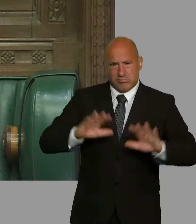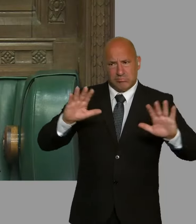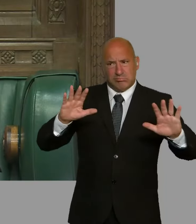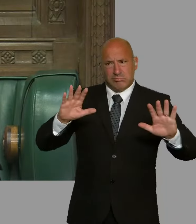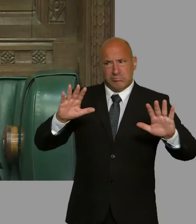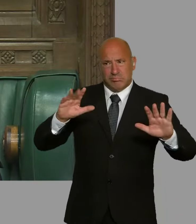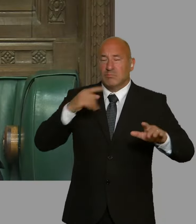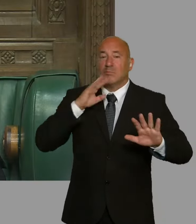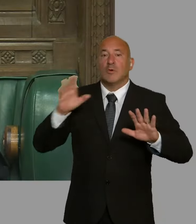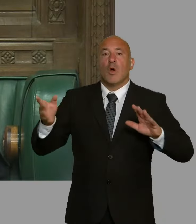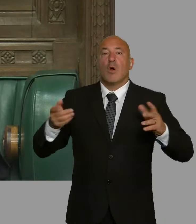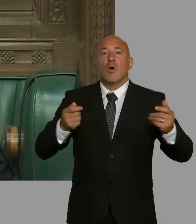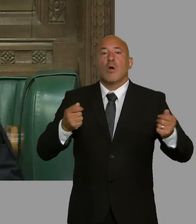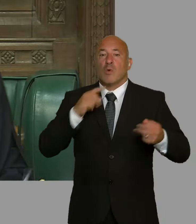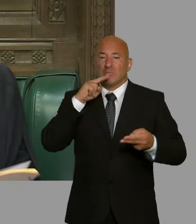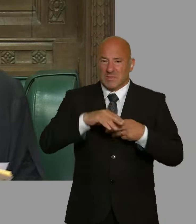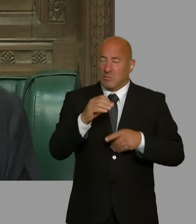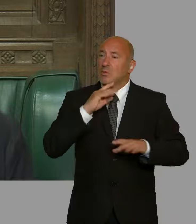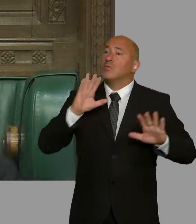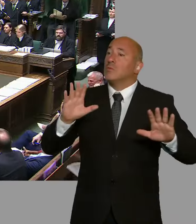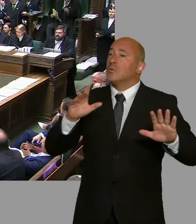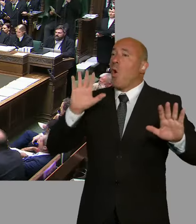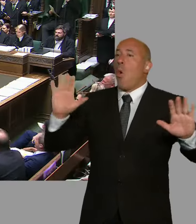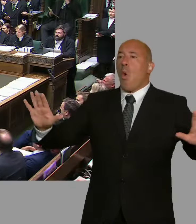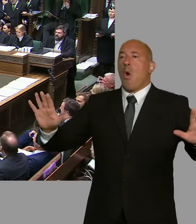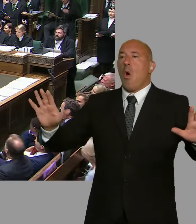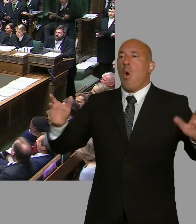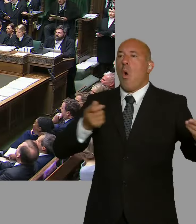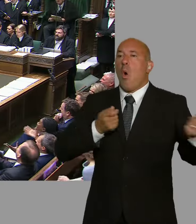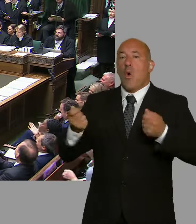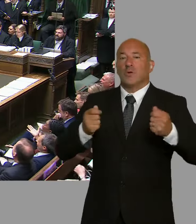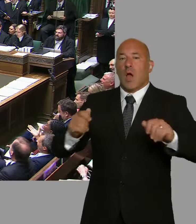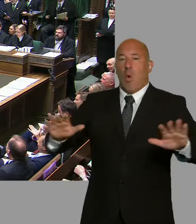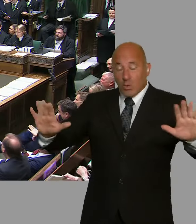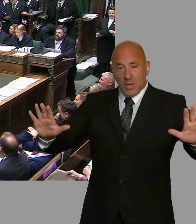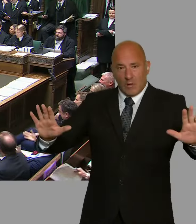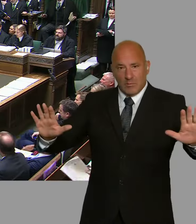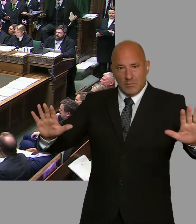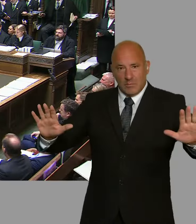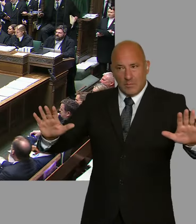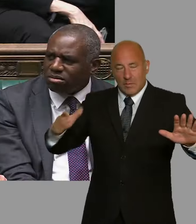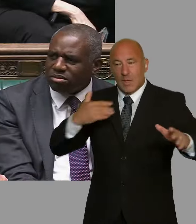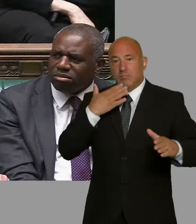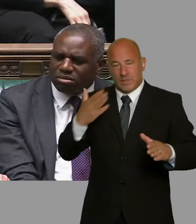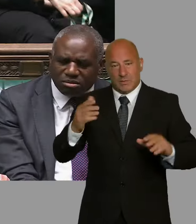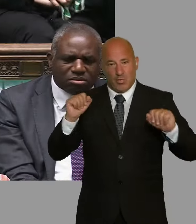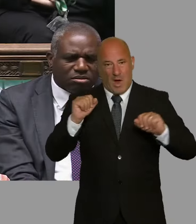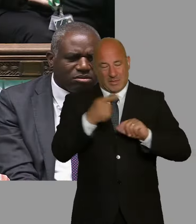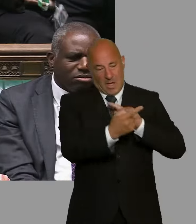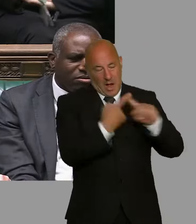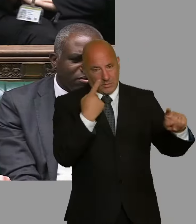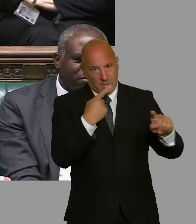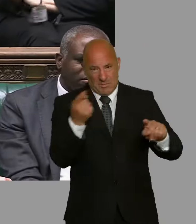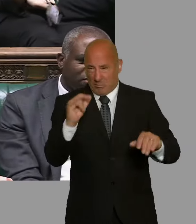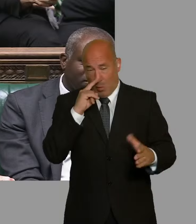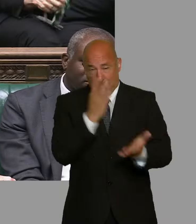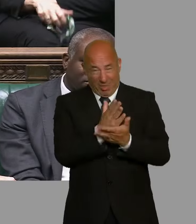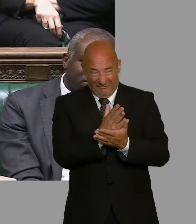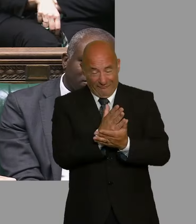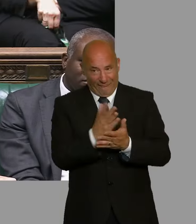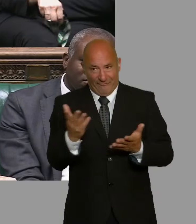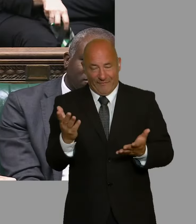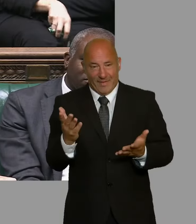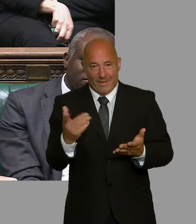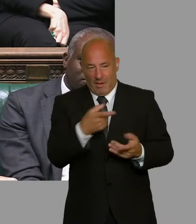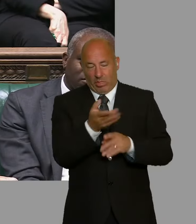one. It is how the Prime Minister wishes to. What did she opposes the US deal, she opposes the India deal,